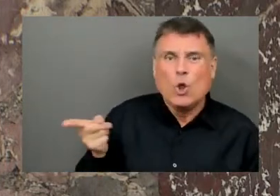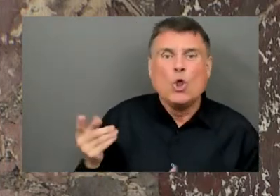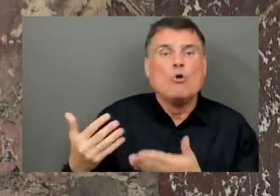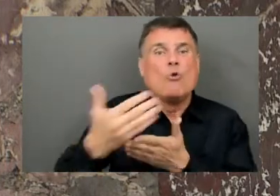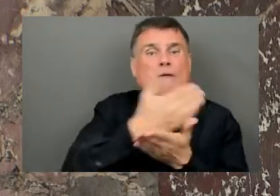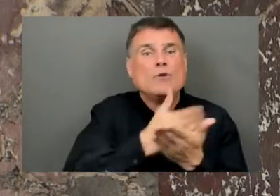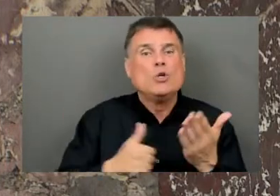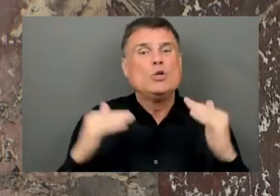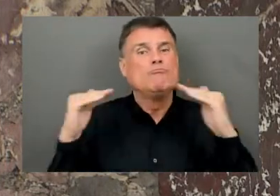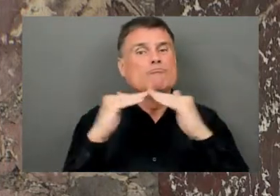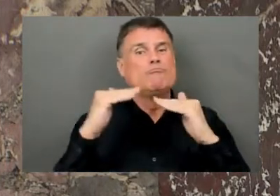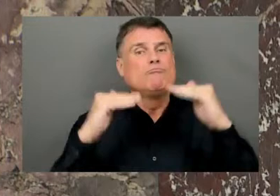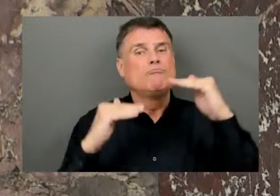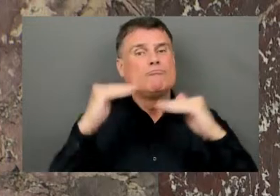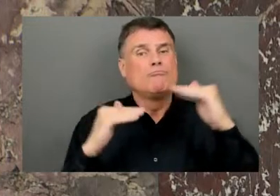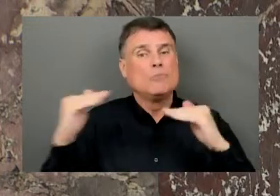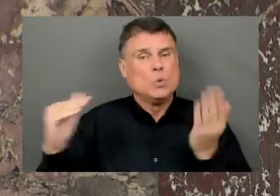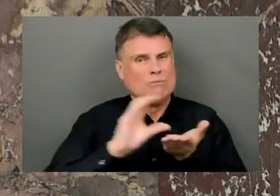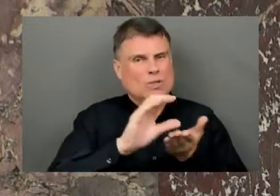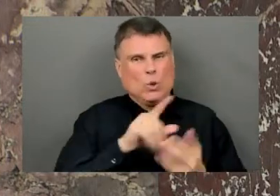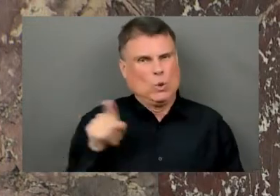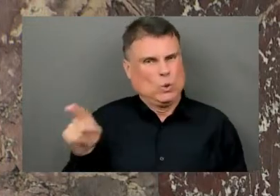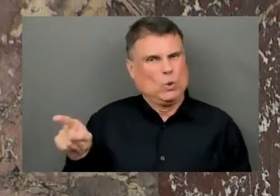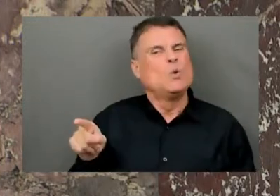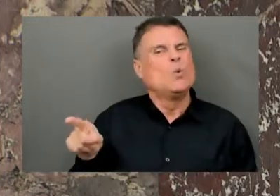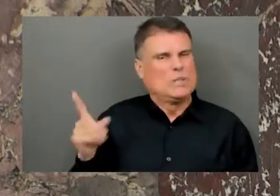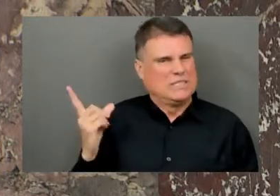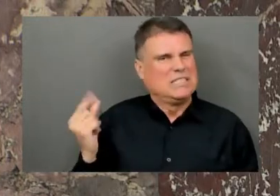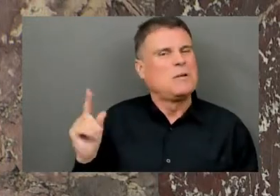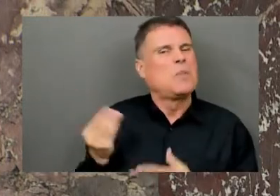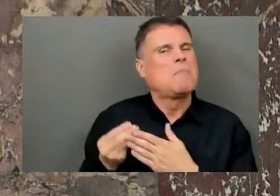a massive tax cut to corporations.